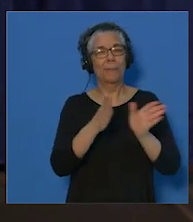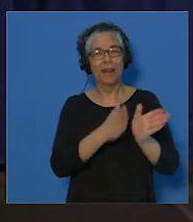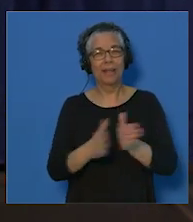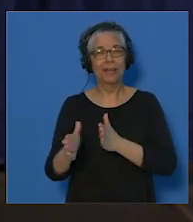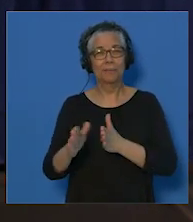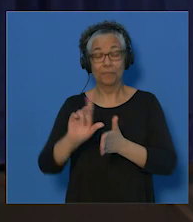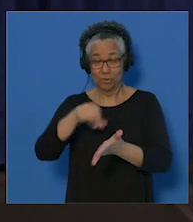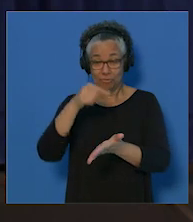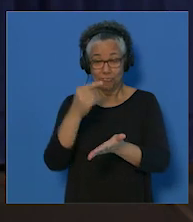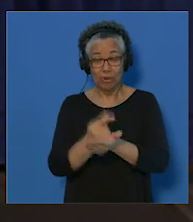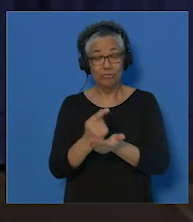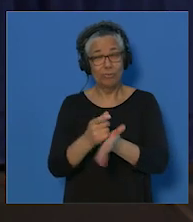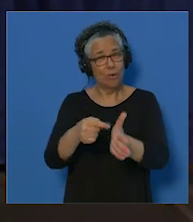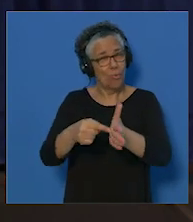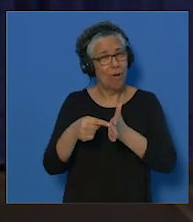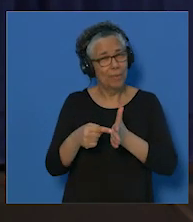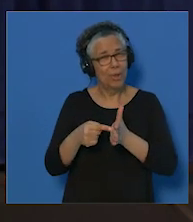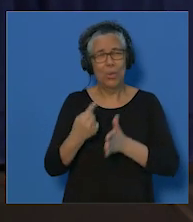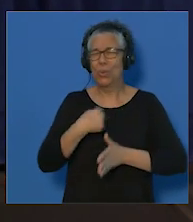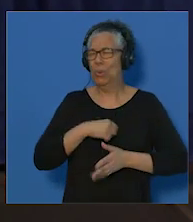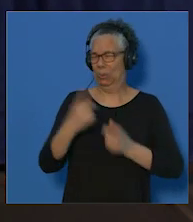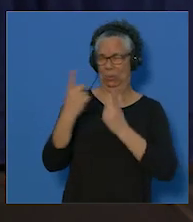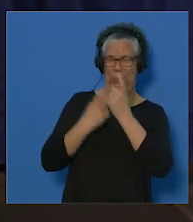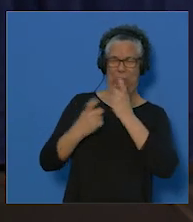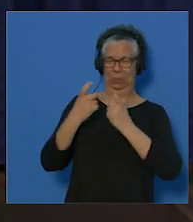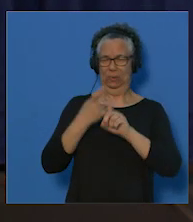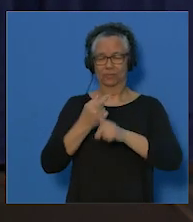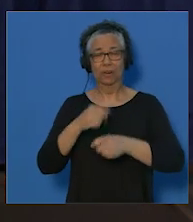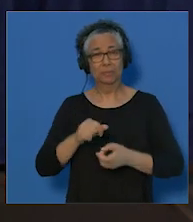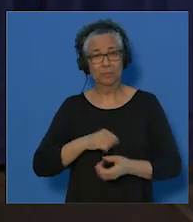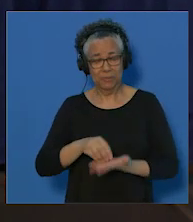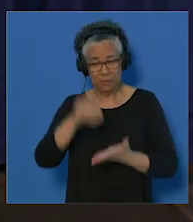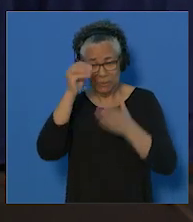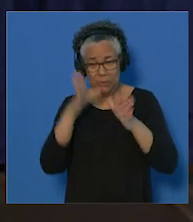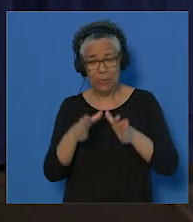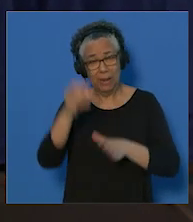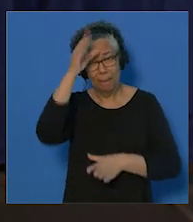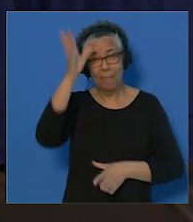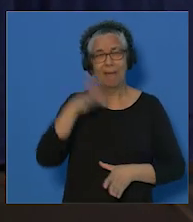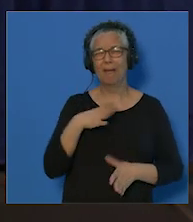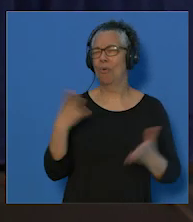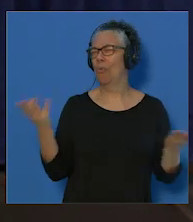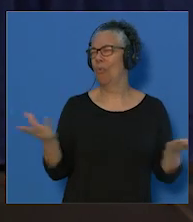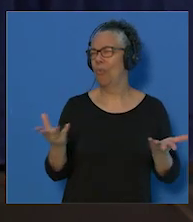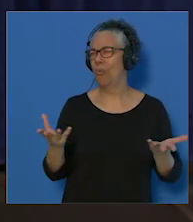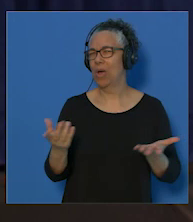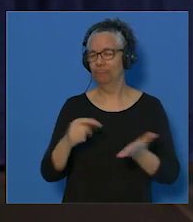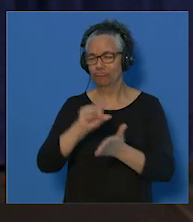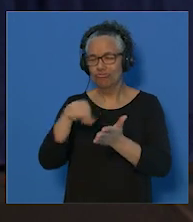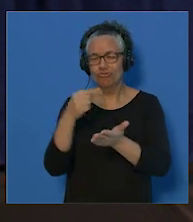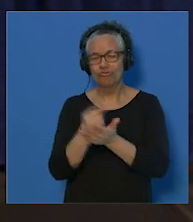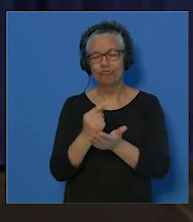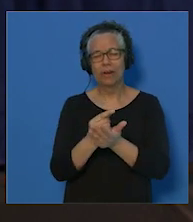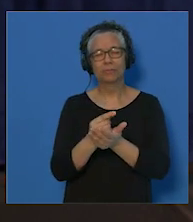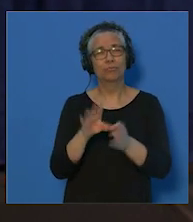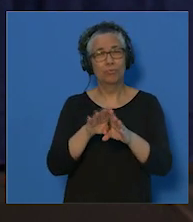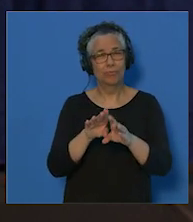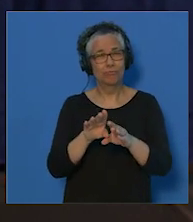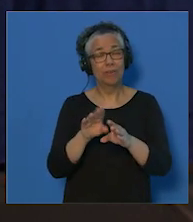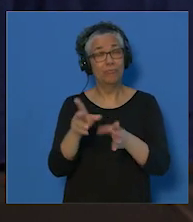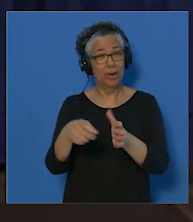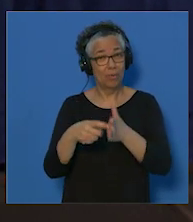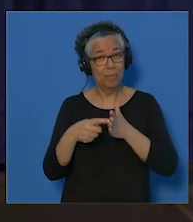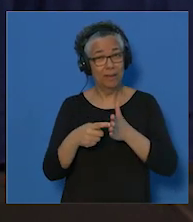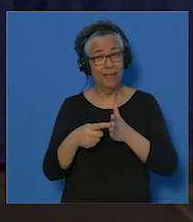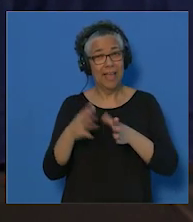Graduation requirements. We've received questions from our students and parents about graduation requirements and obtaining school transcripts for